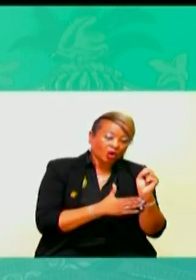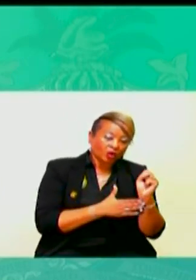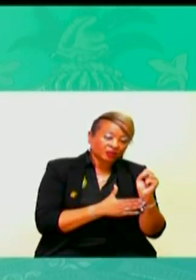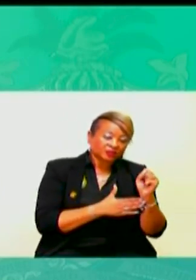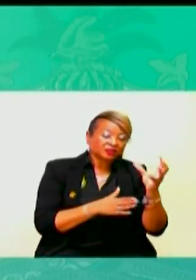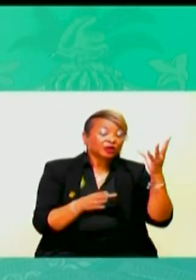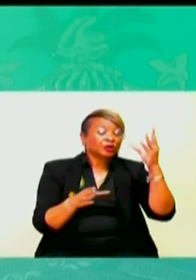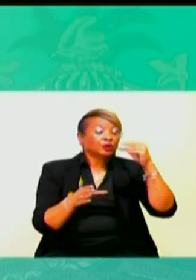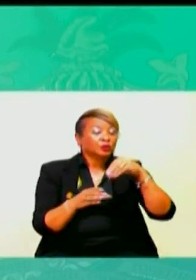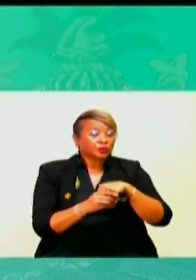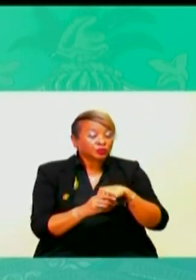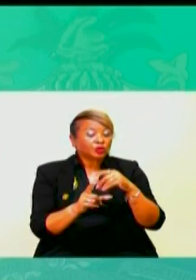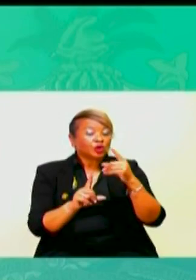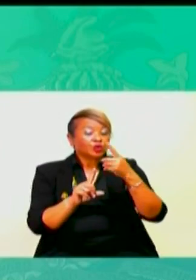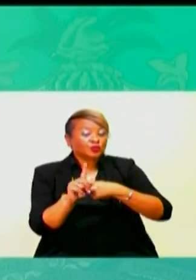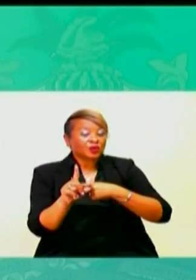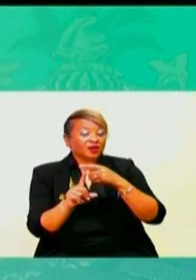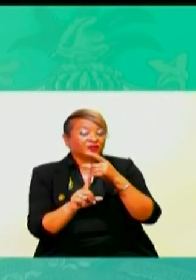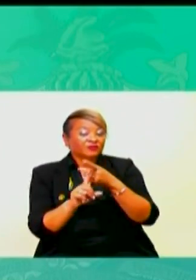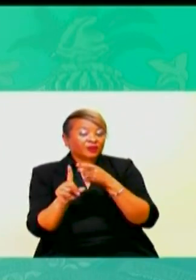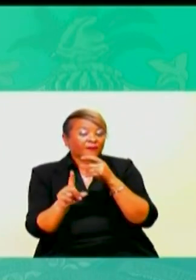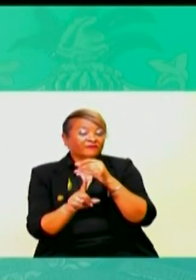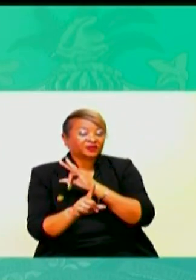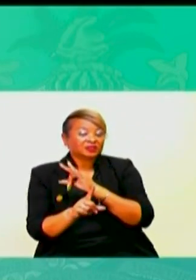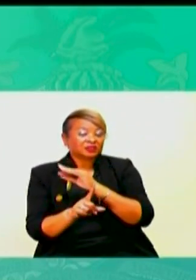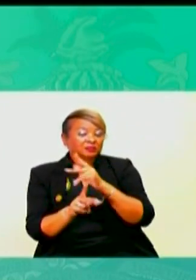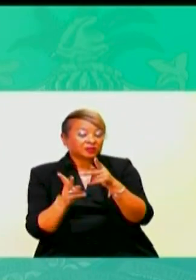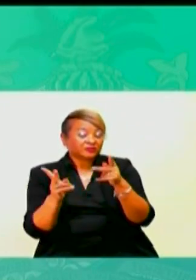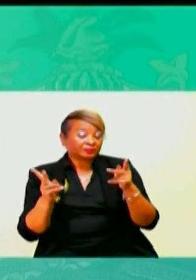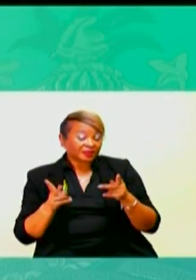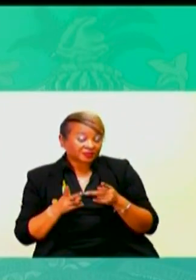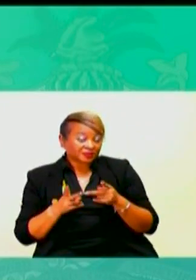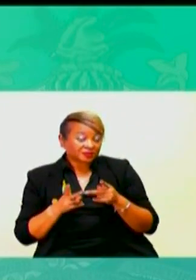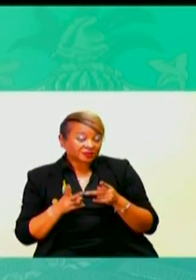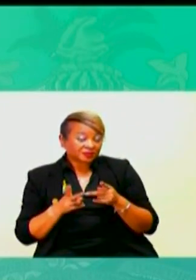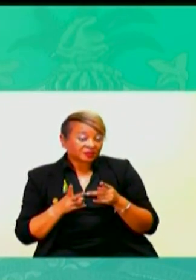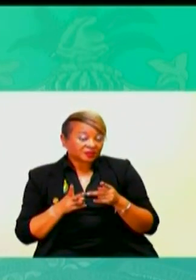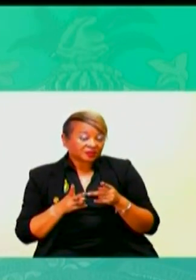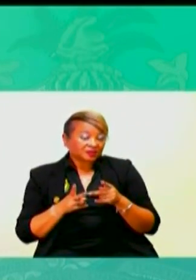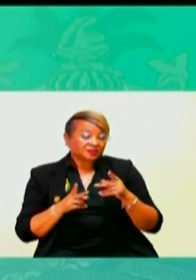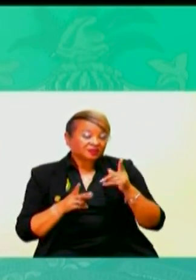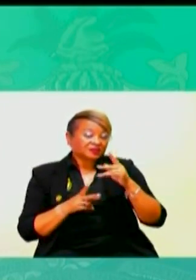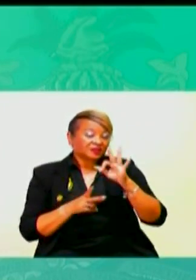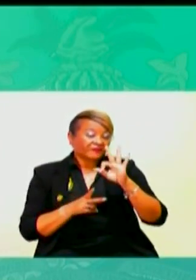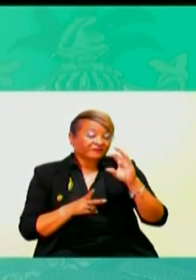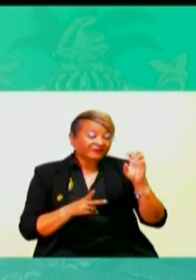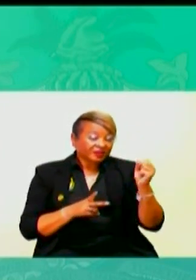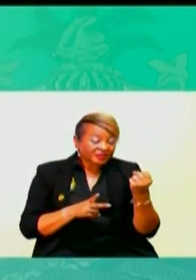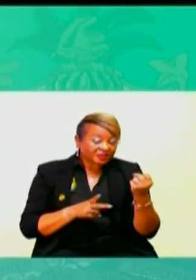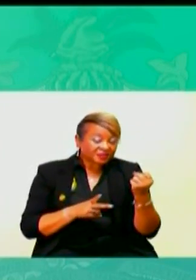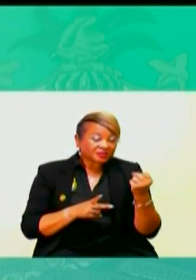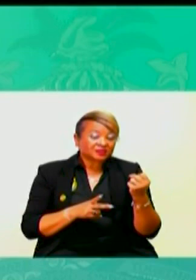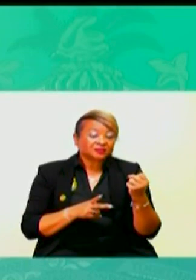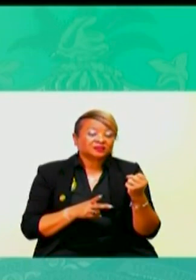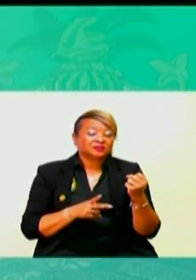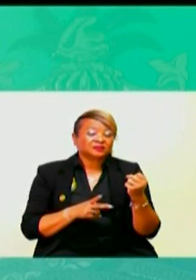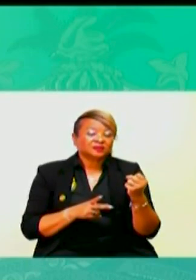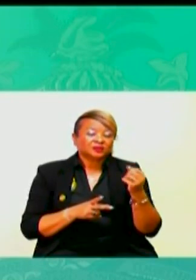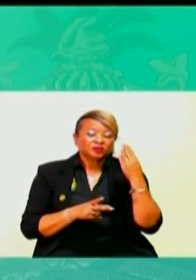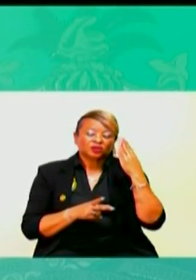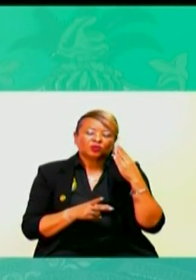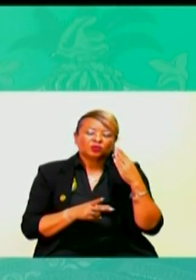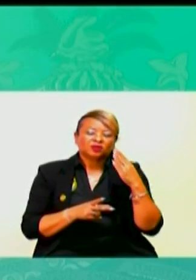include rent from Festival Place, facility fees, and boithen fees. Y'all know those boithen